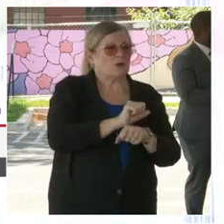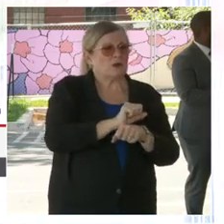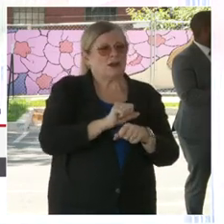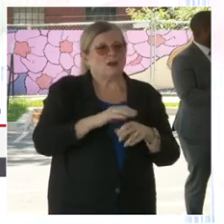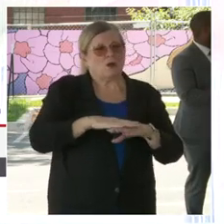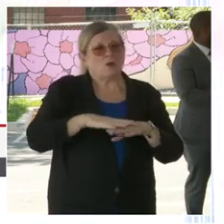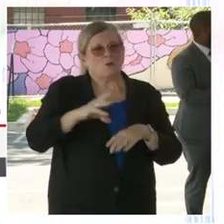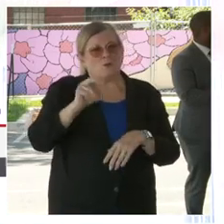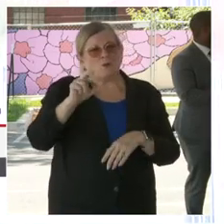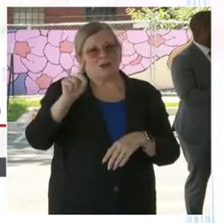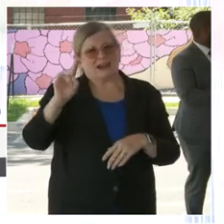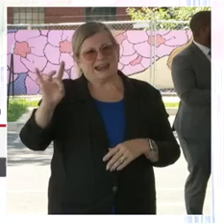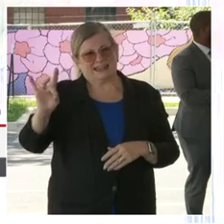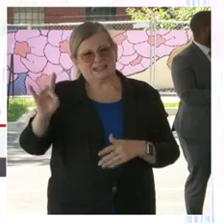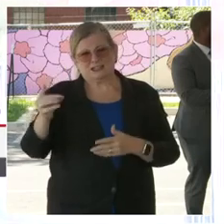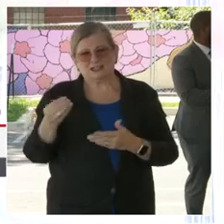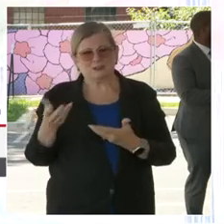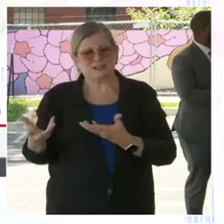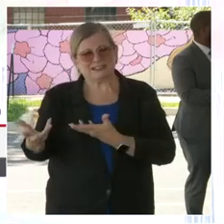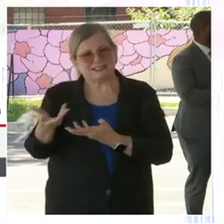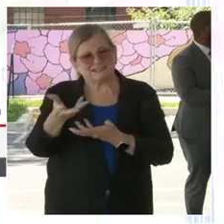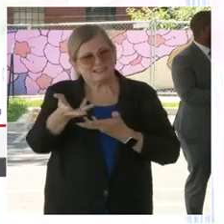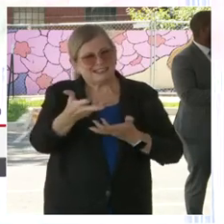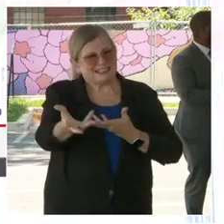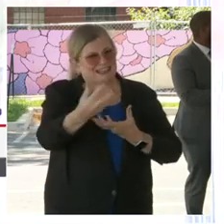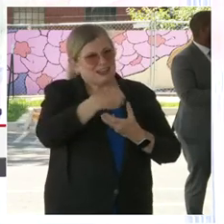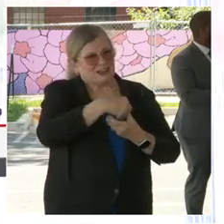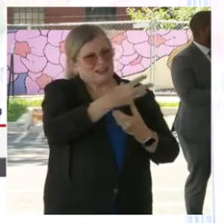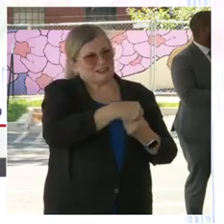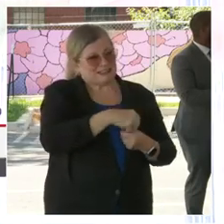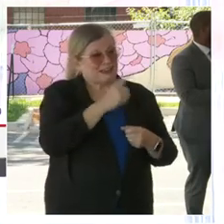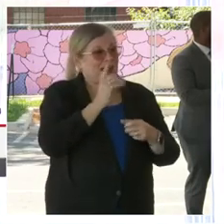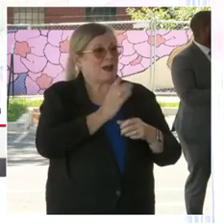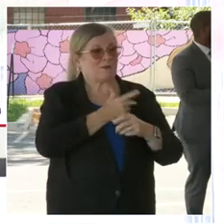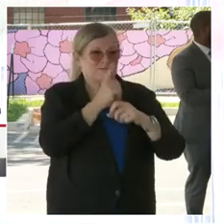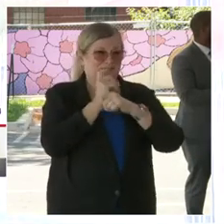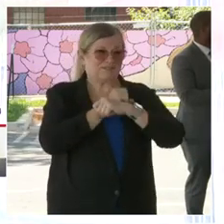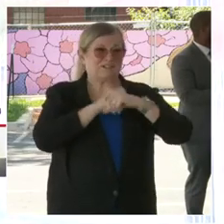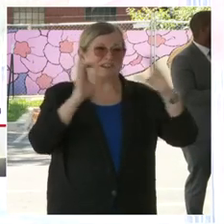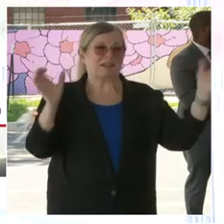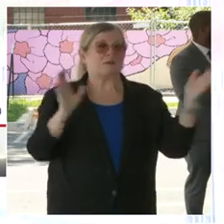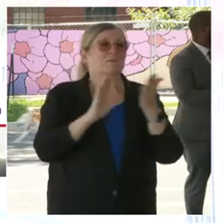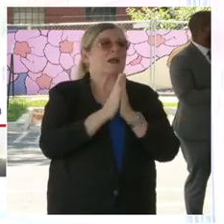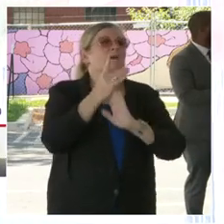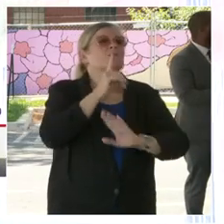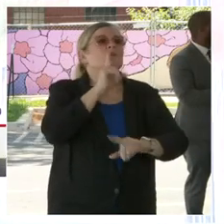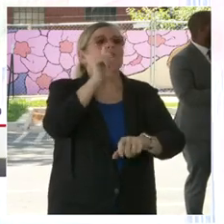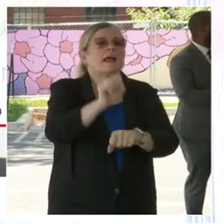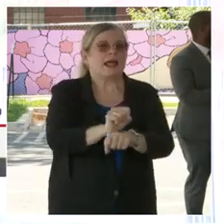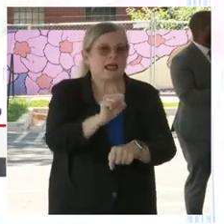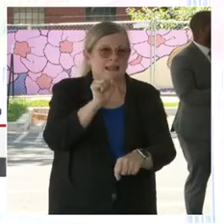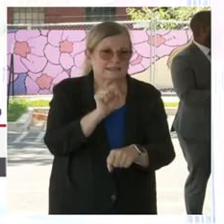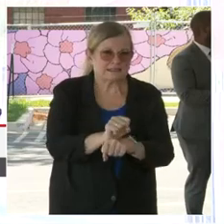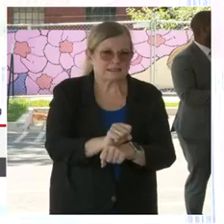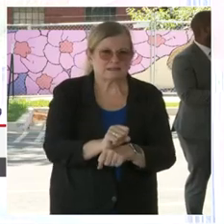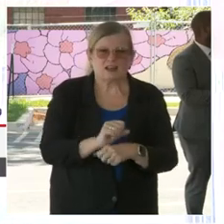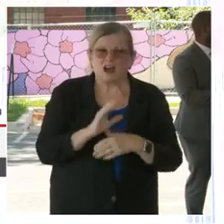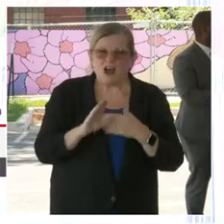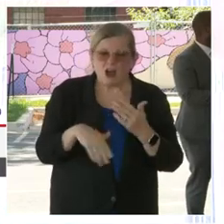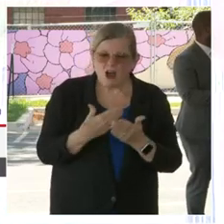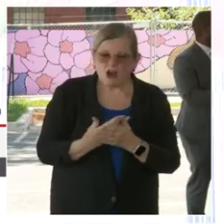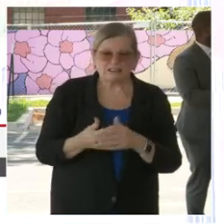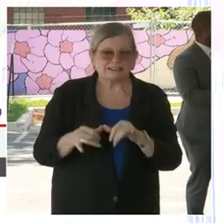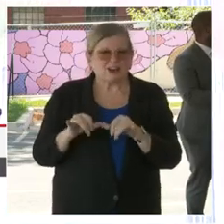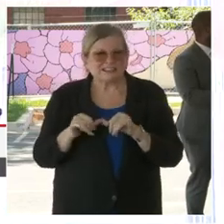our vision to come alive. So give all the partners, friends, designers, architects, builders,